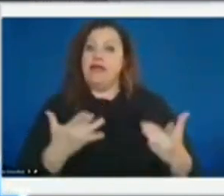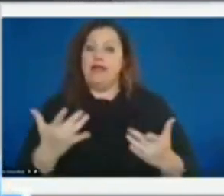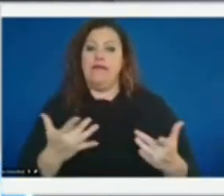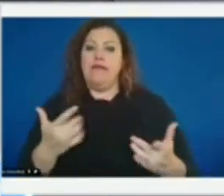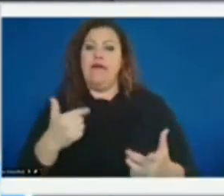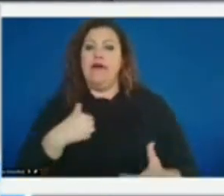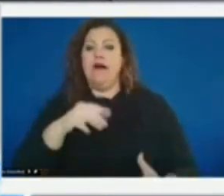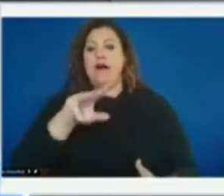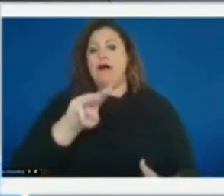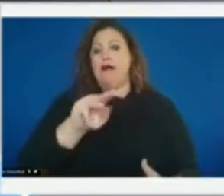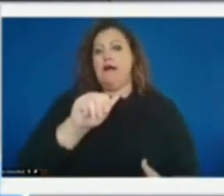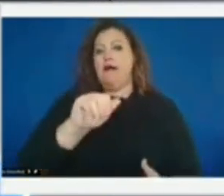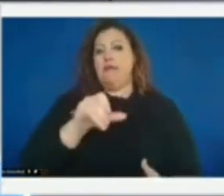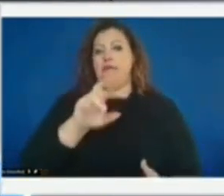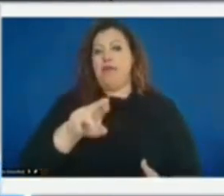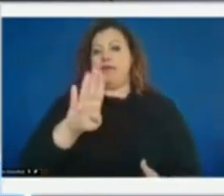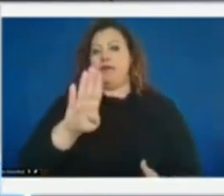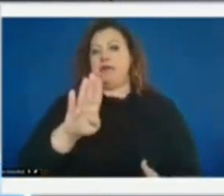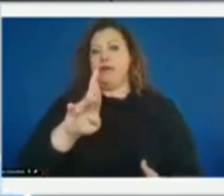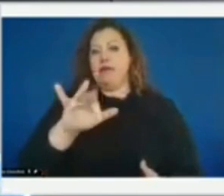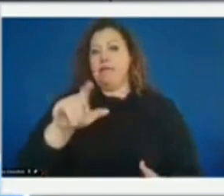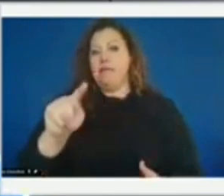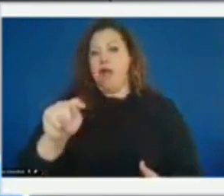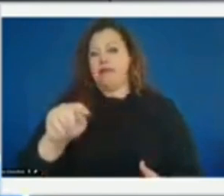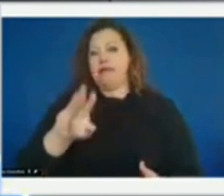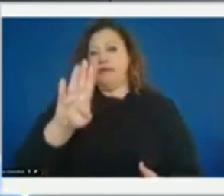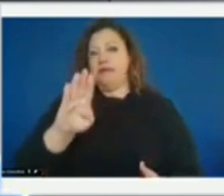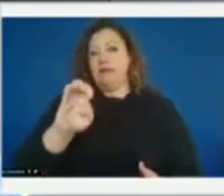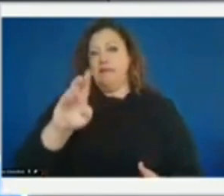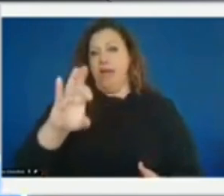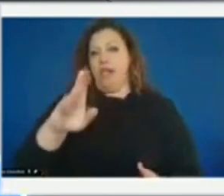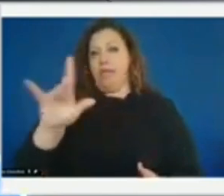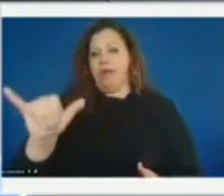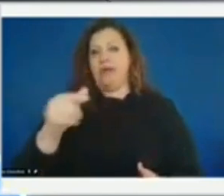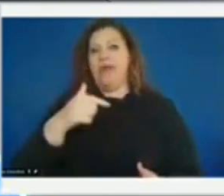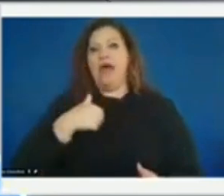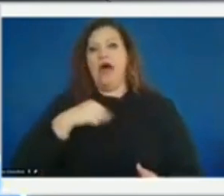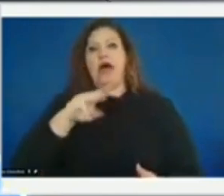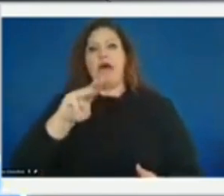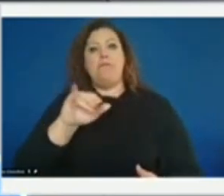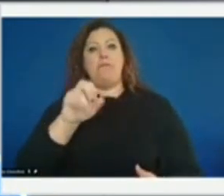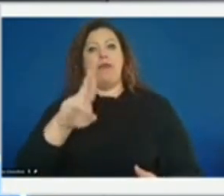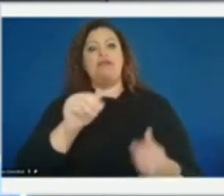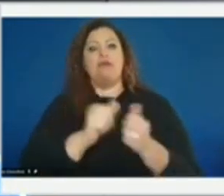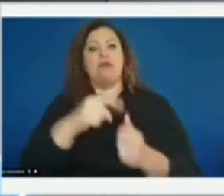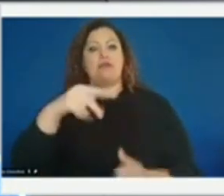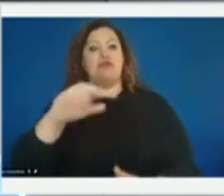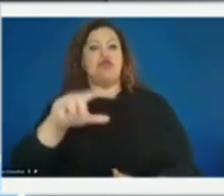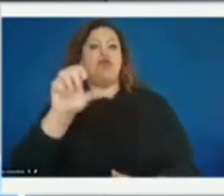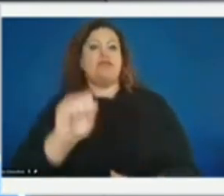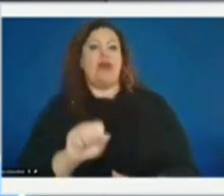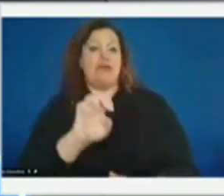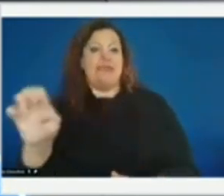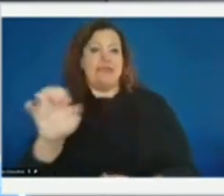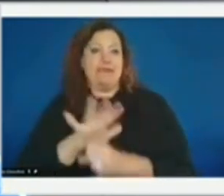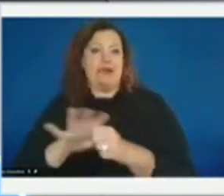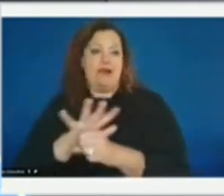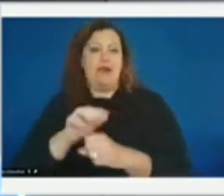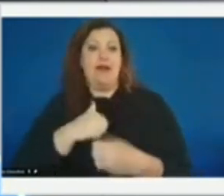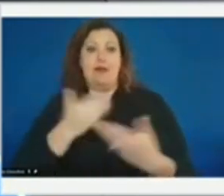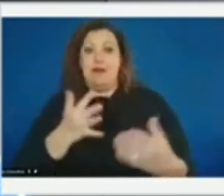Brett Balamucky. I am the major over our Patrol Southeast service area. I'm here to talk about